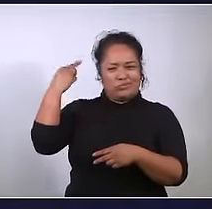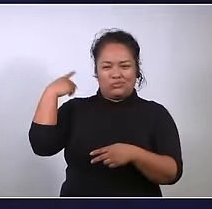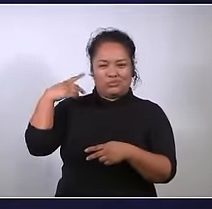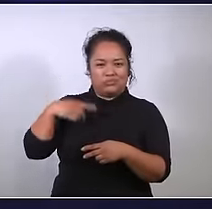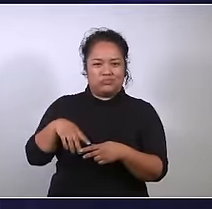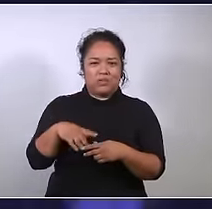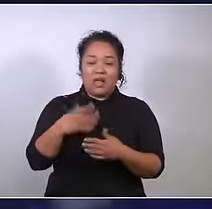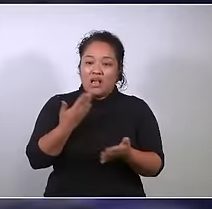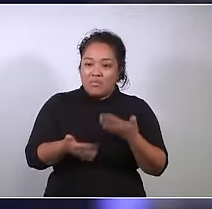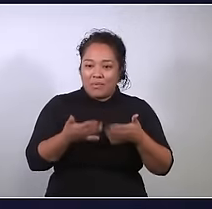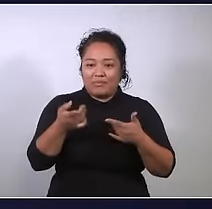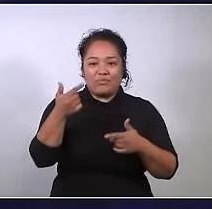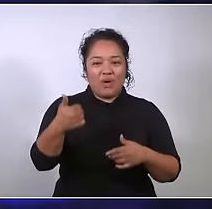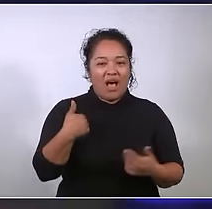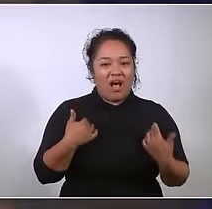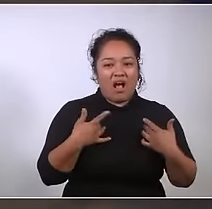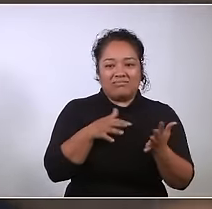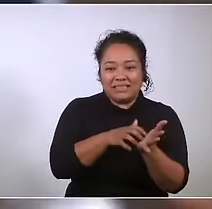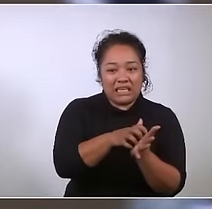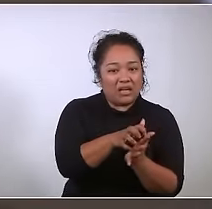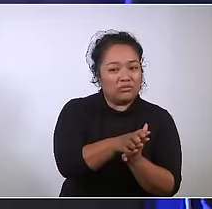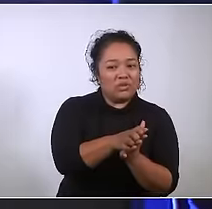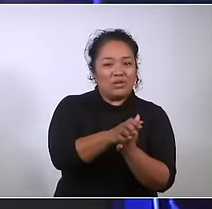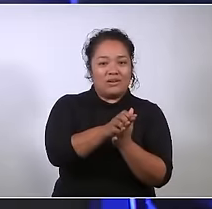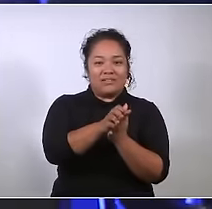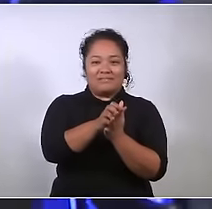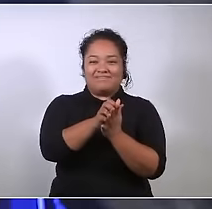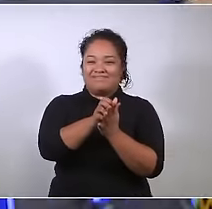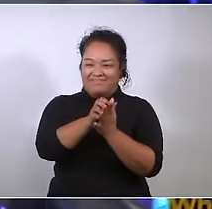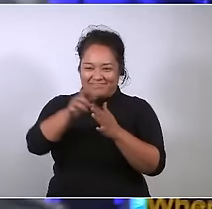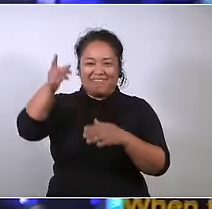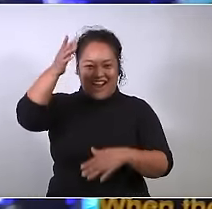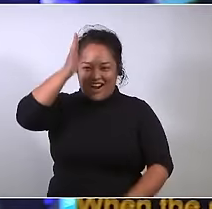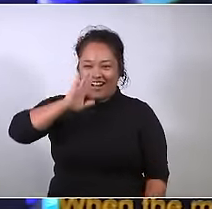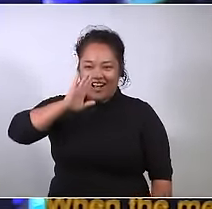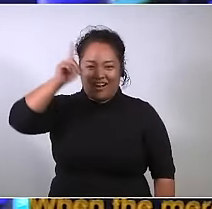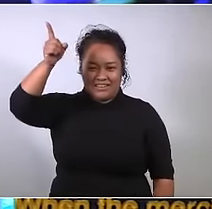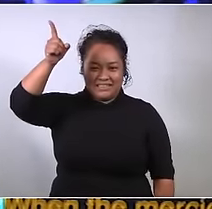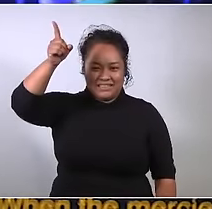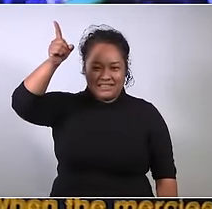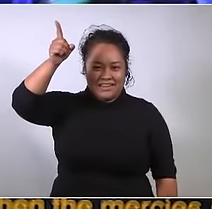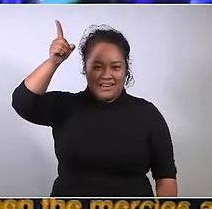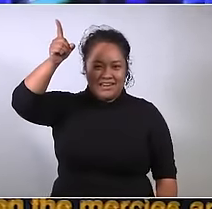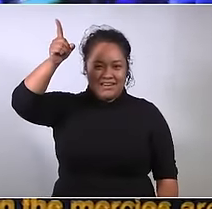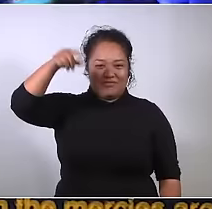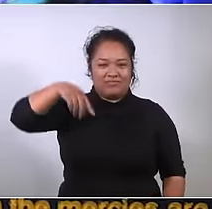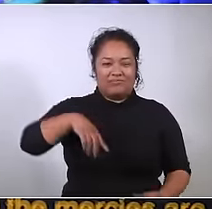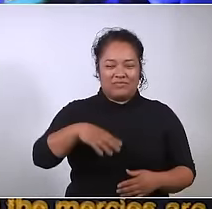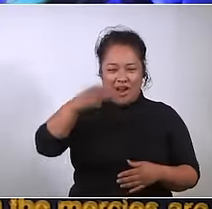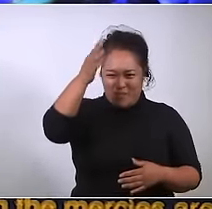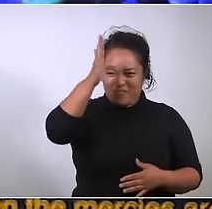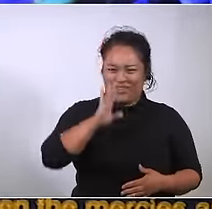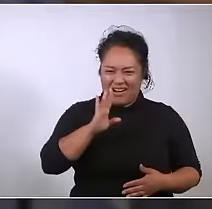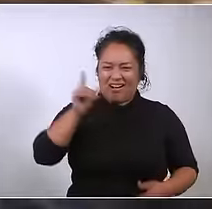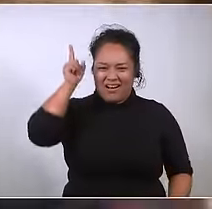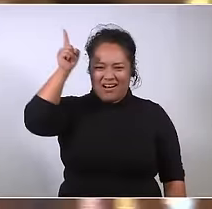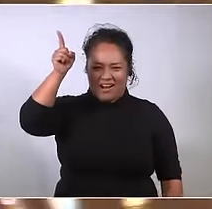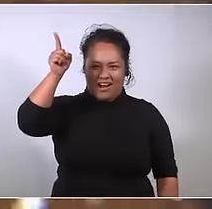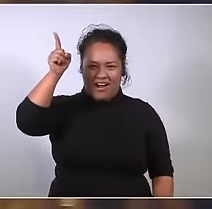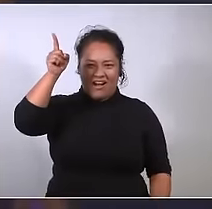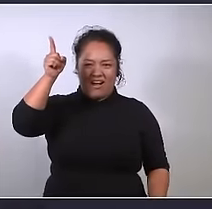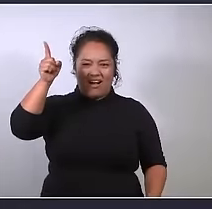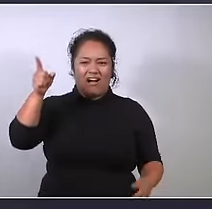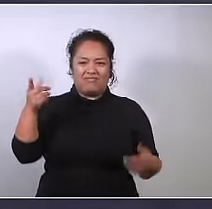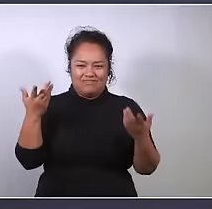with stage 3, stage 4 cancer, but God. Come on, some of you may have been counted out, but God. Somebody remember